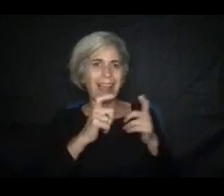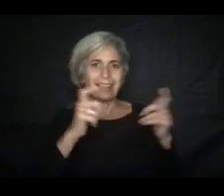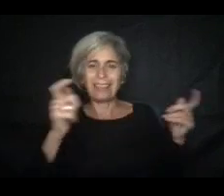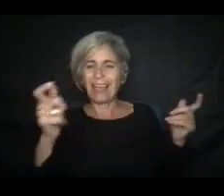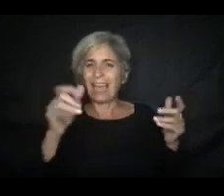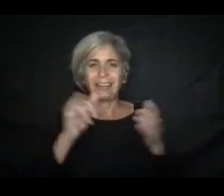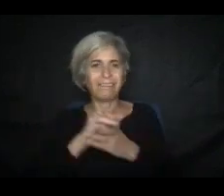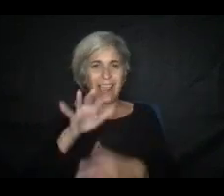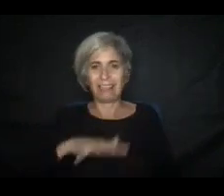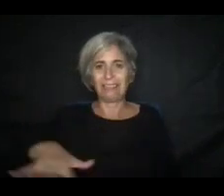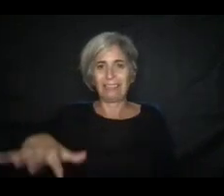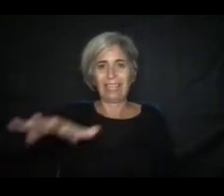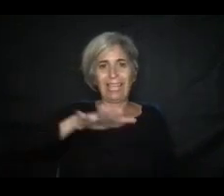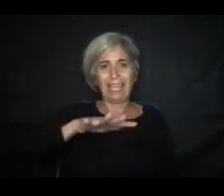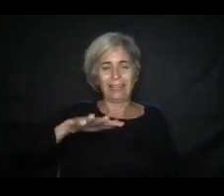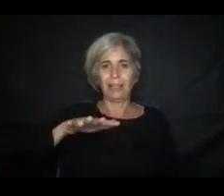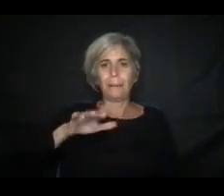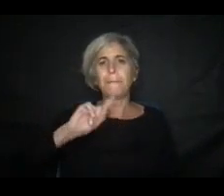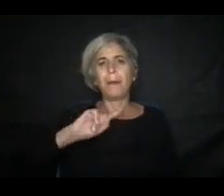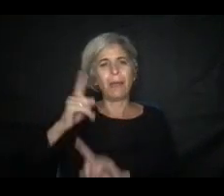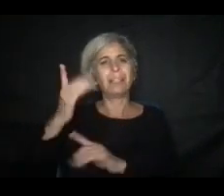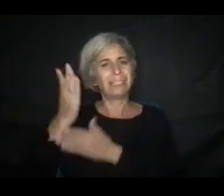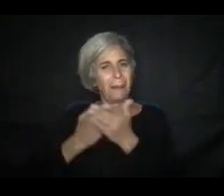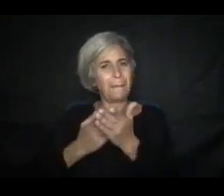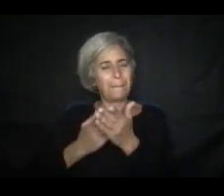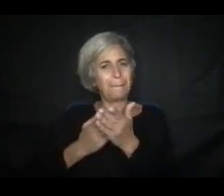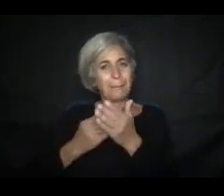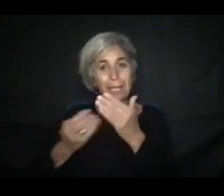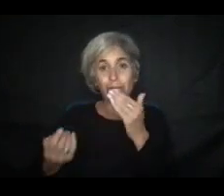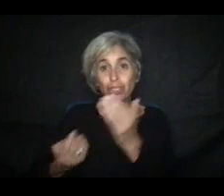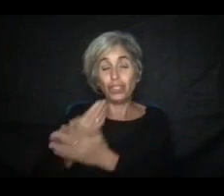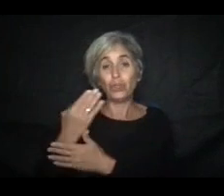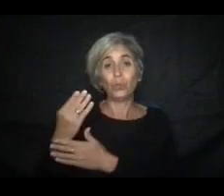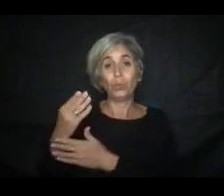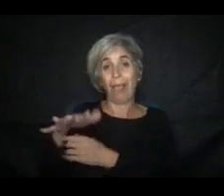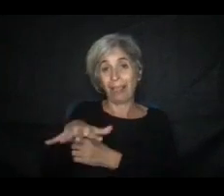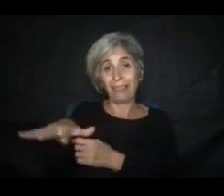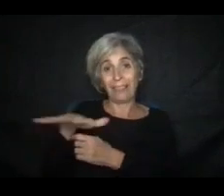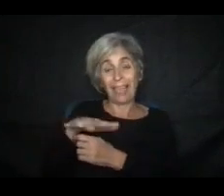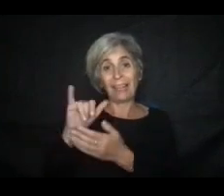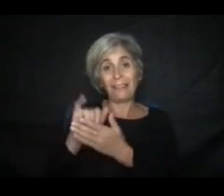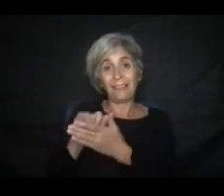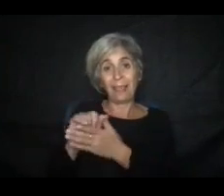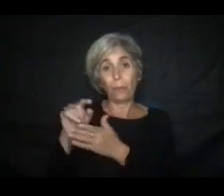but there are portions of it. So any new industrial land would essentially pay